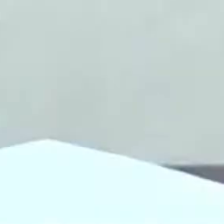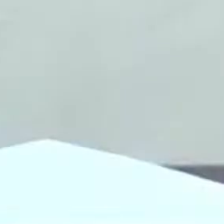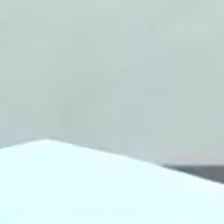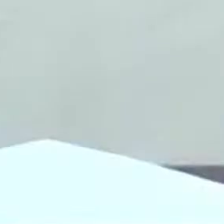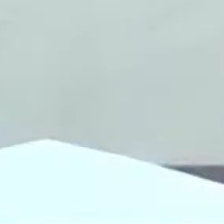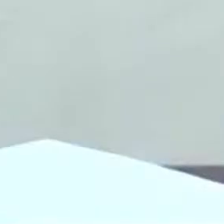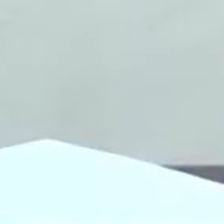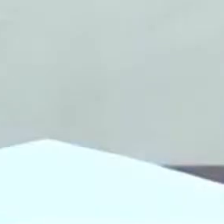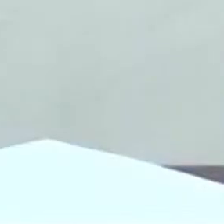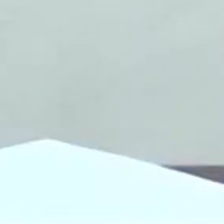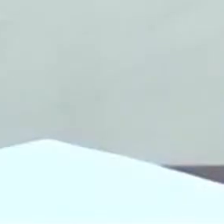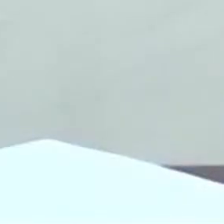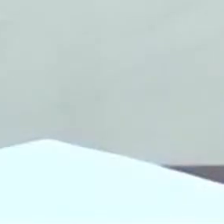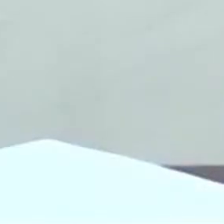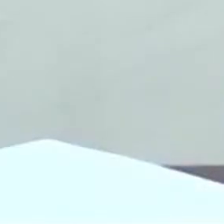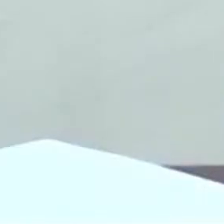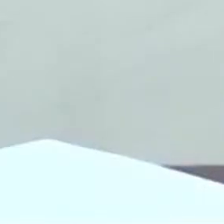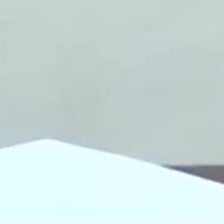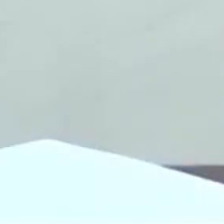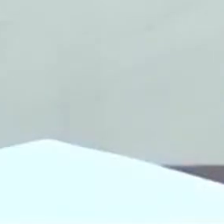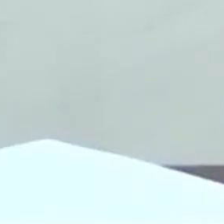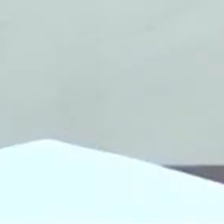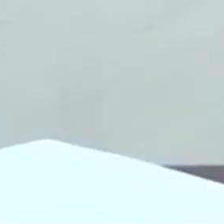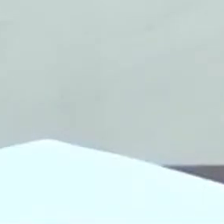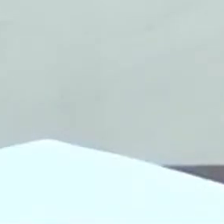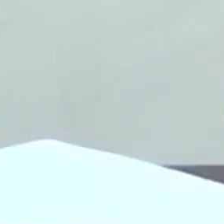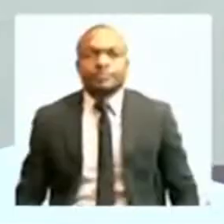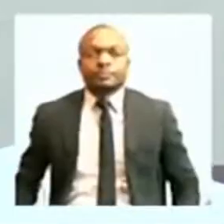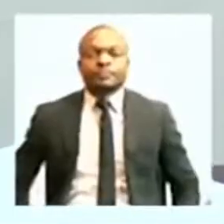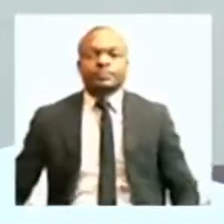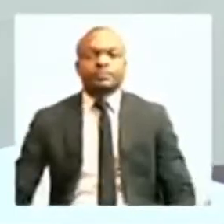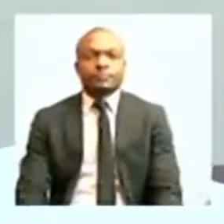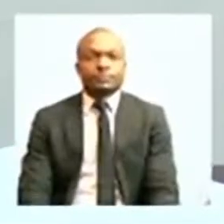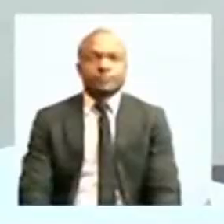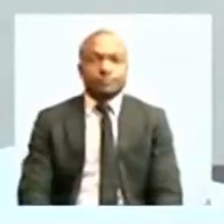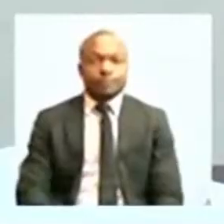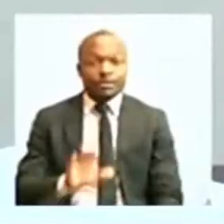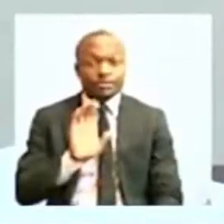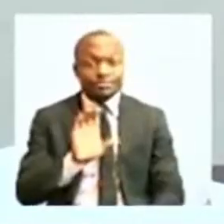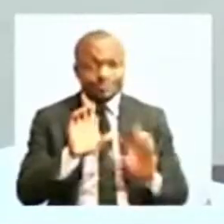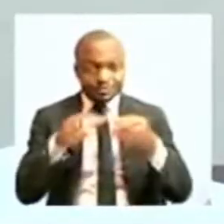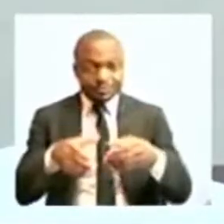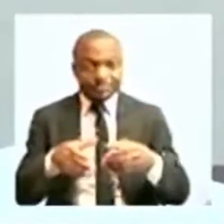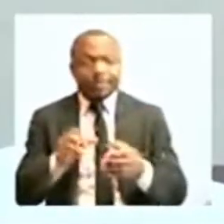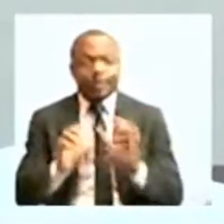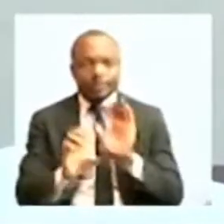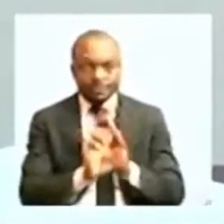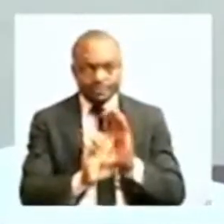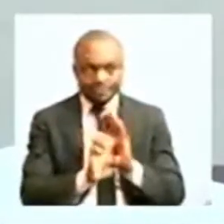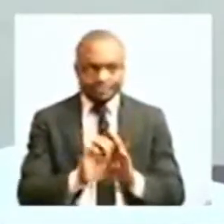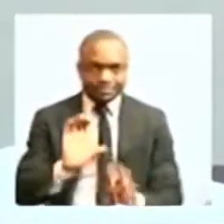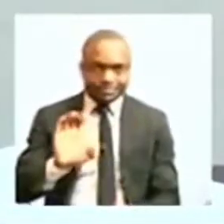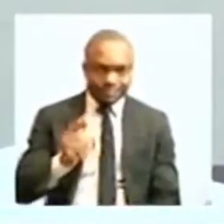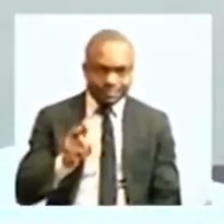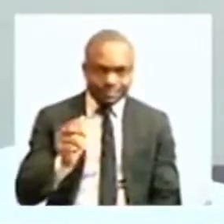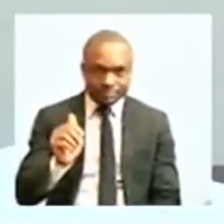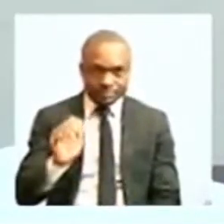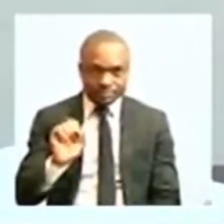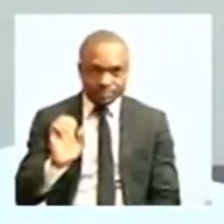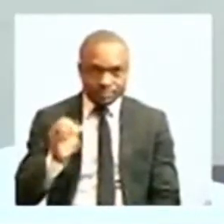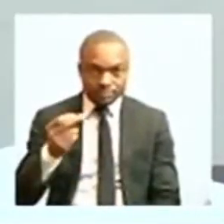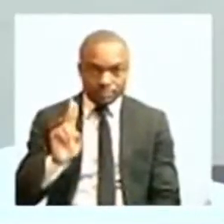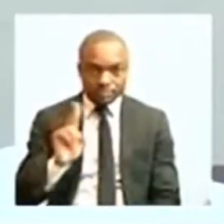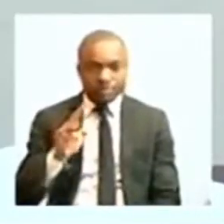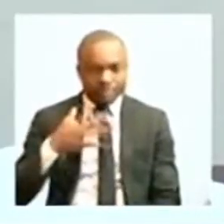have done well. PS, that is the position. And that's the position of your committee. For example, Chasefu, I will give my own